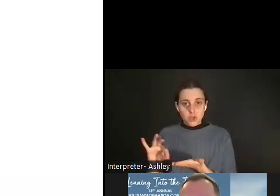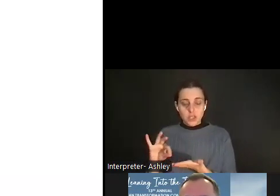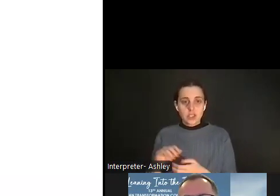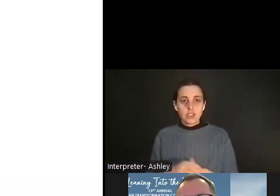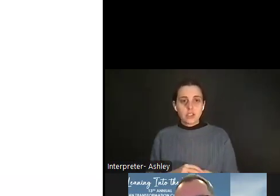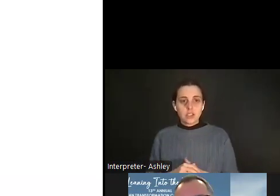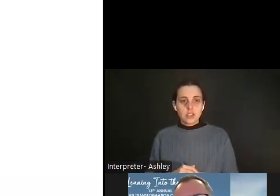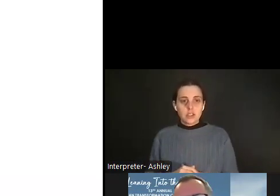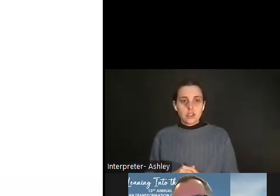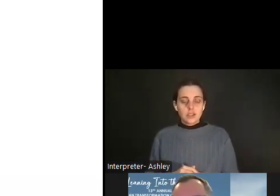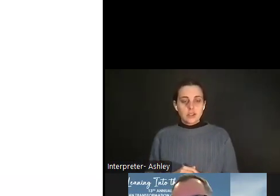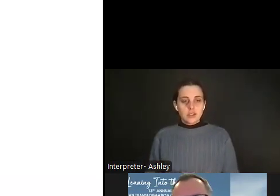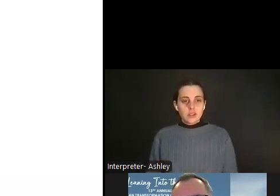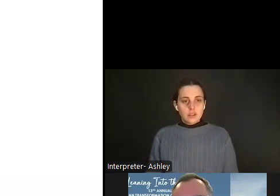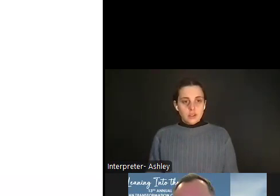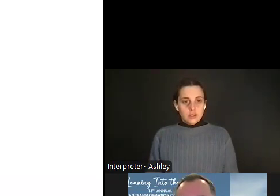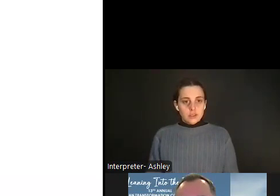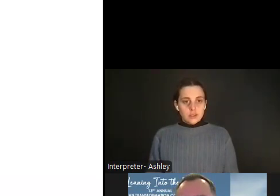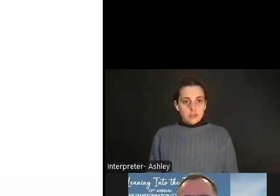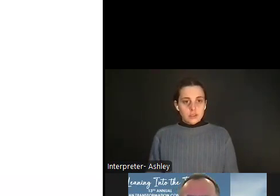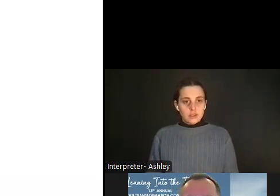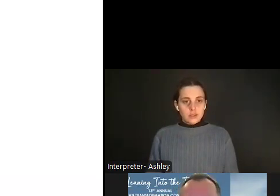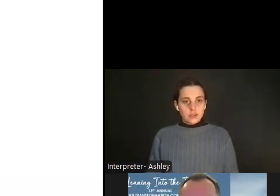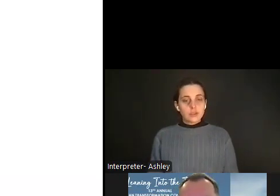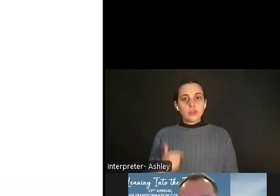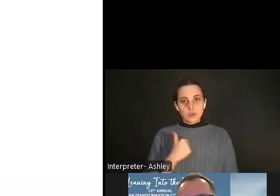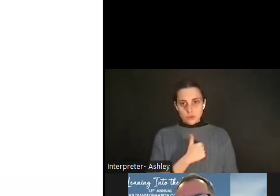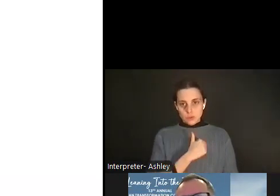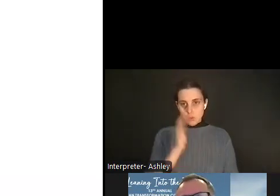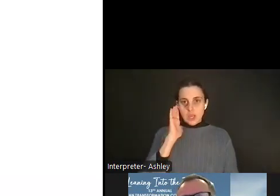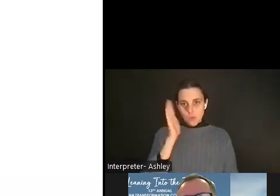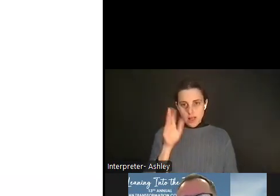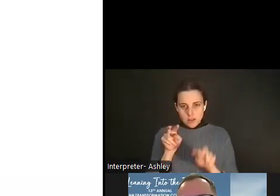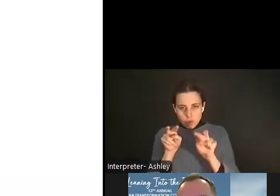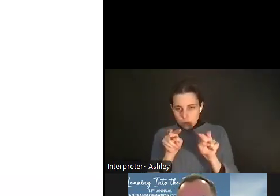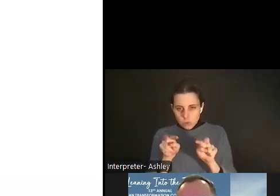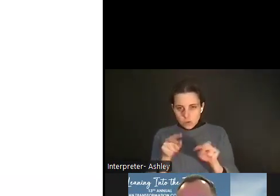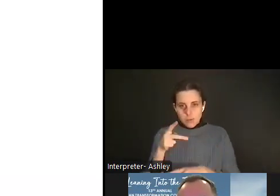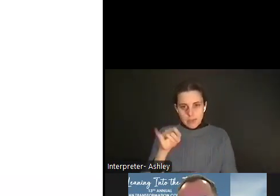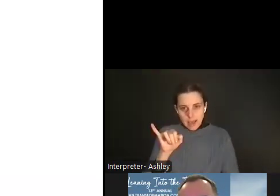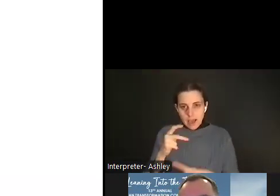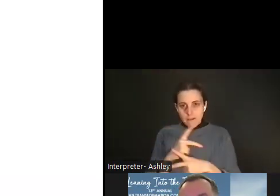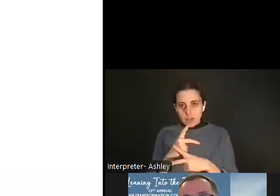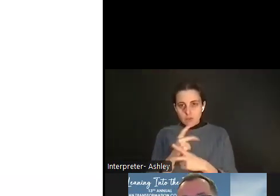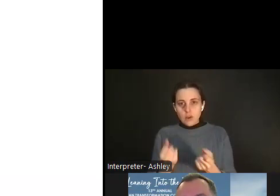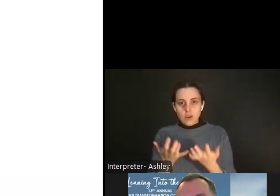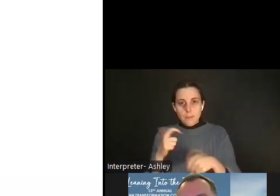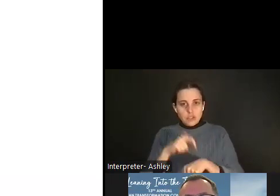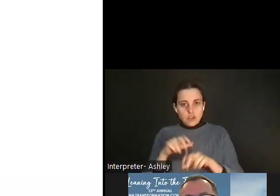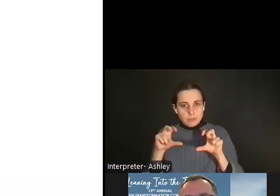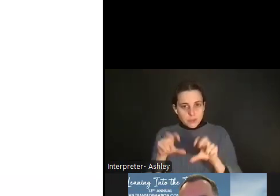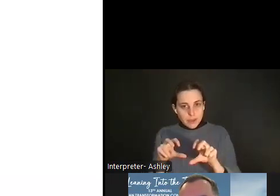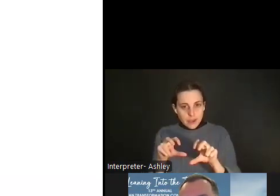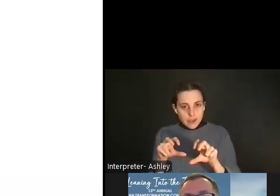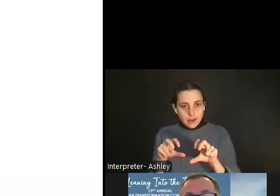at first, right? But as we go through the PI to capture how much time we spend, and then we look at the end of the PI, how